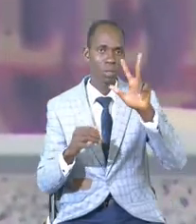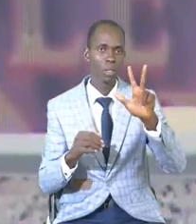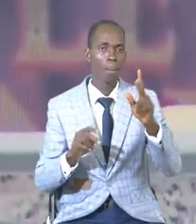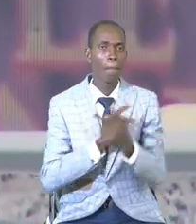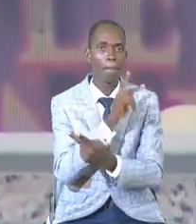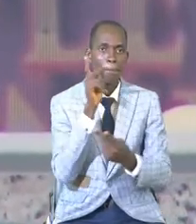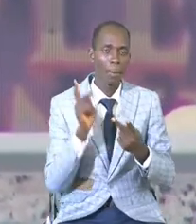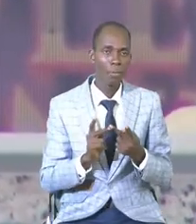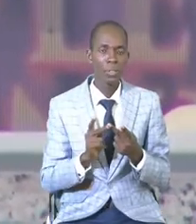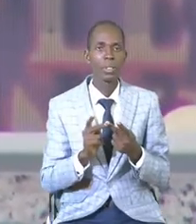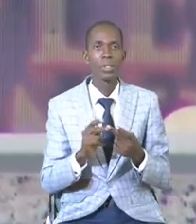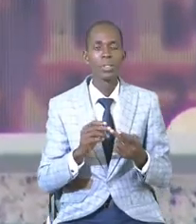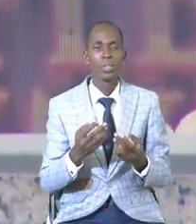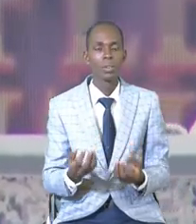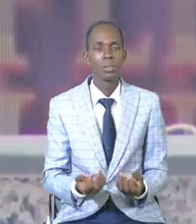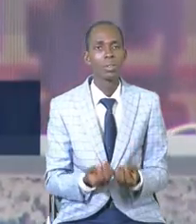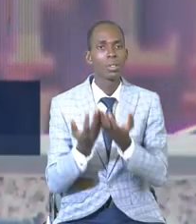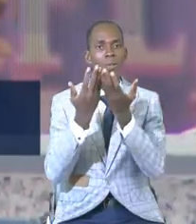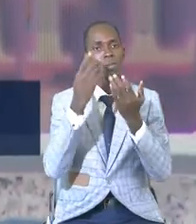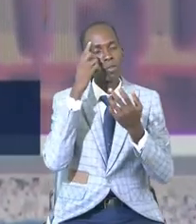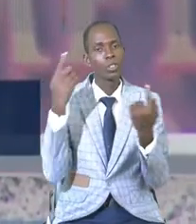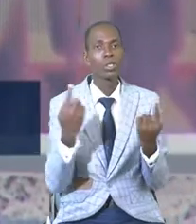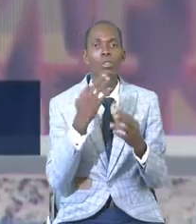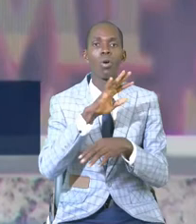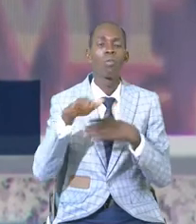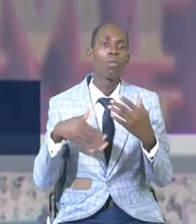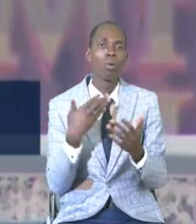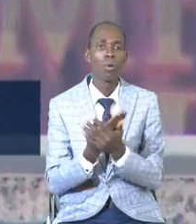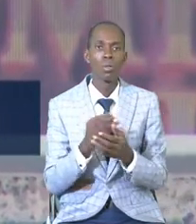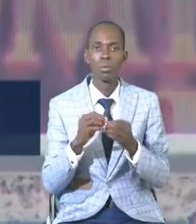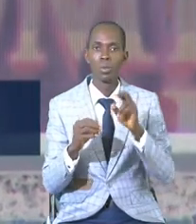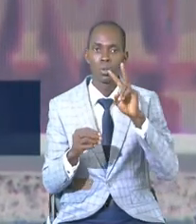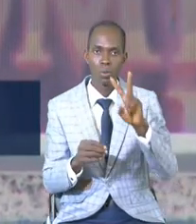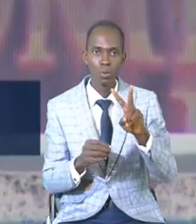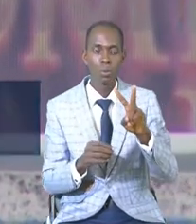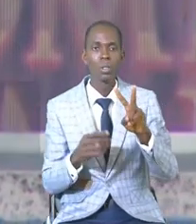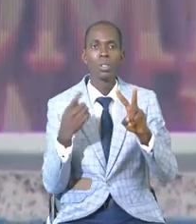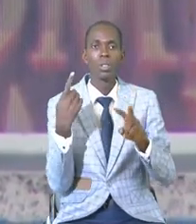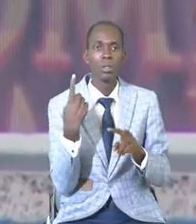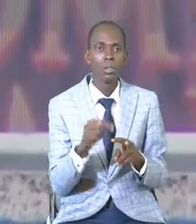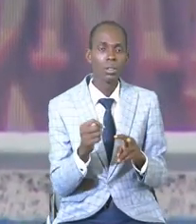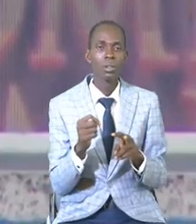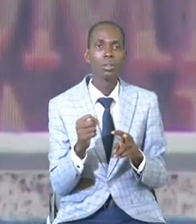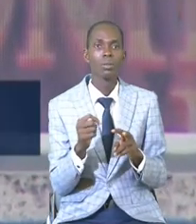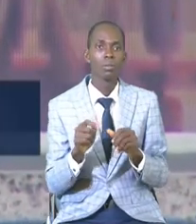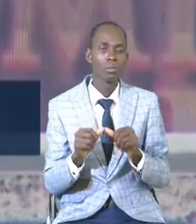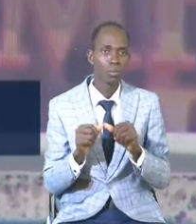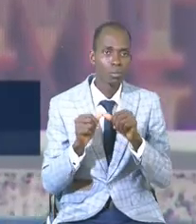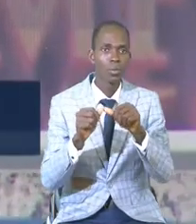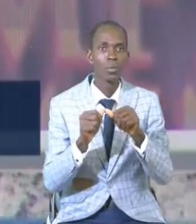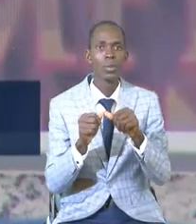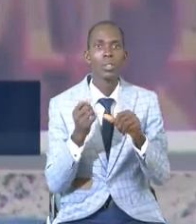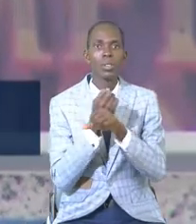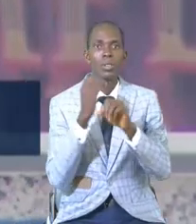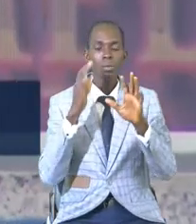the sins of all. Number 2, preeminent Savior and sustainer of all. And